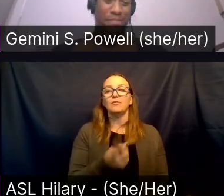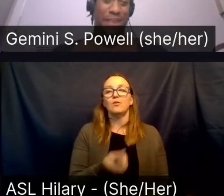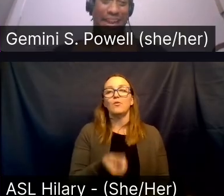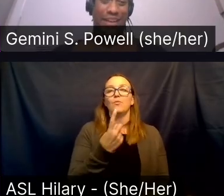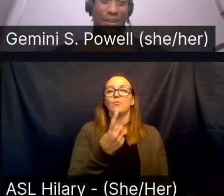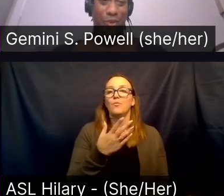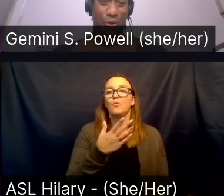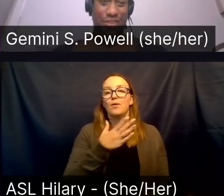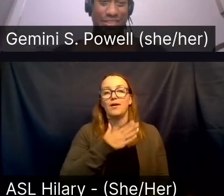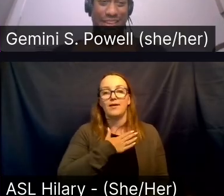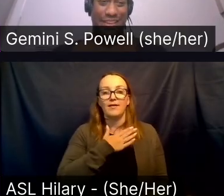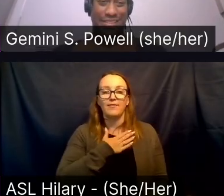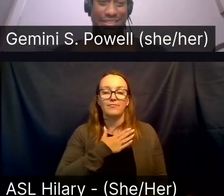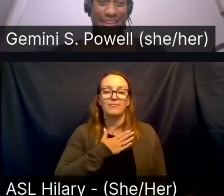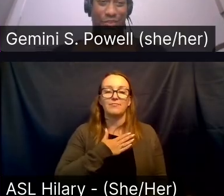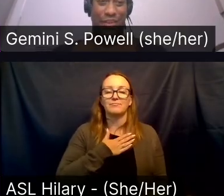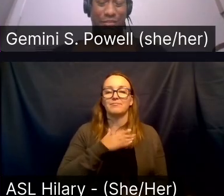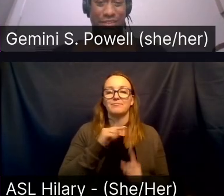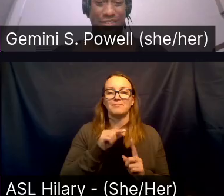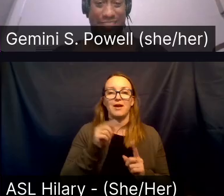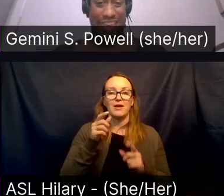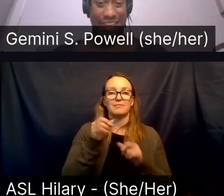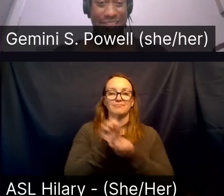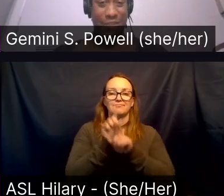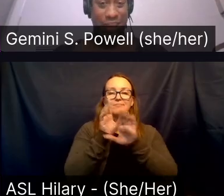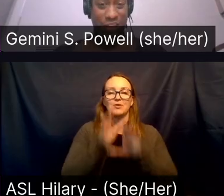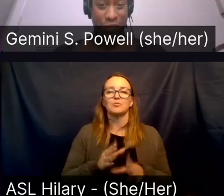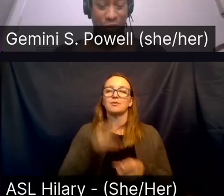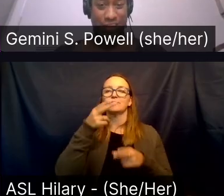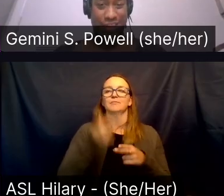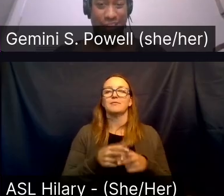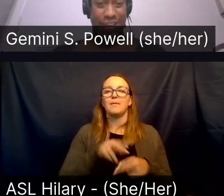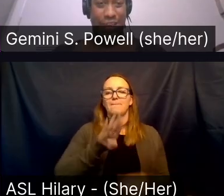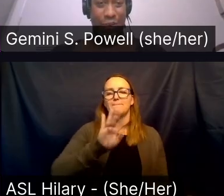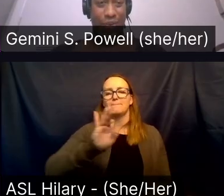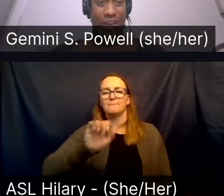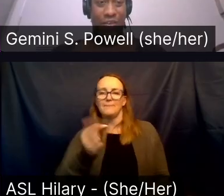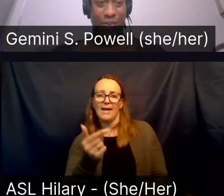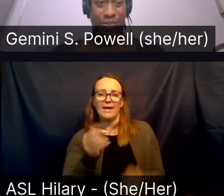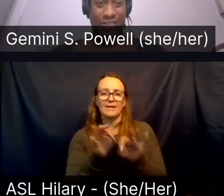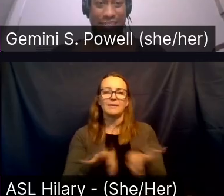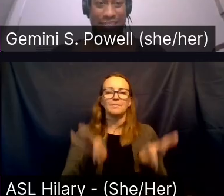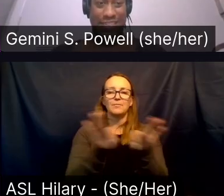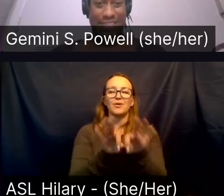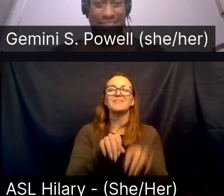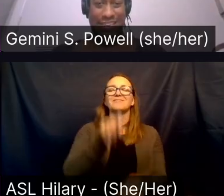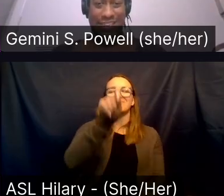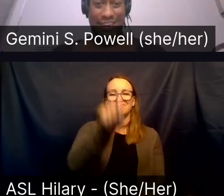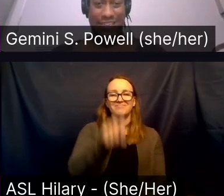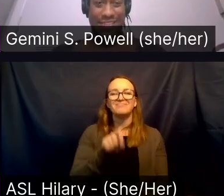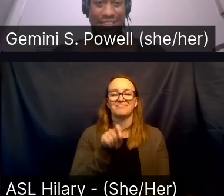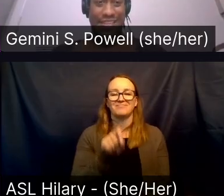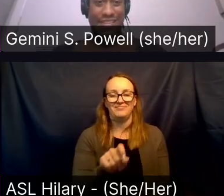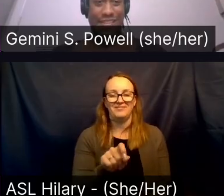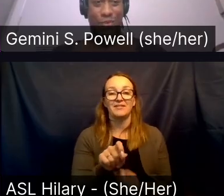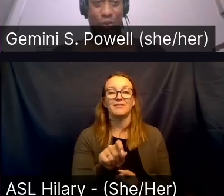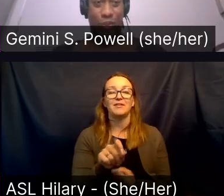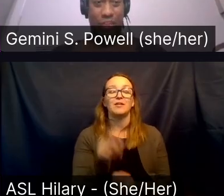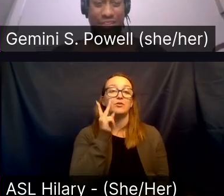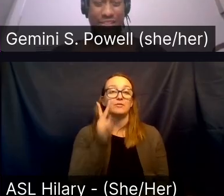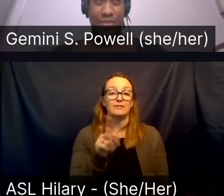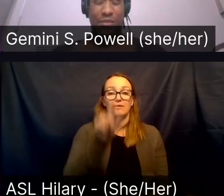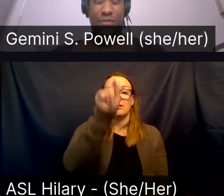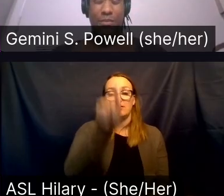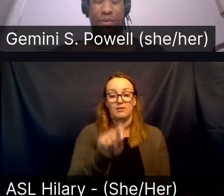important, and bang, of course, is in reference to the exclamation point. Whenever you see this in CSS, this is a